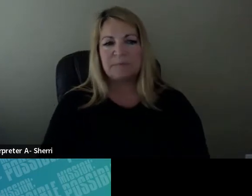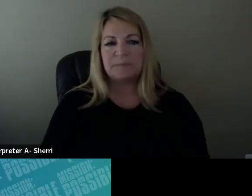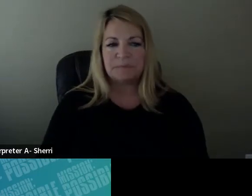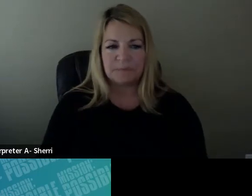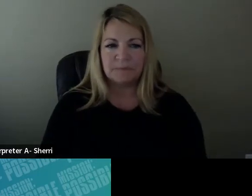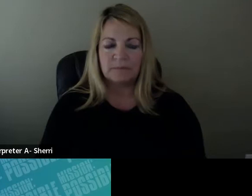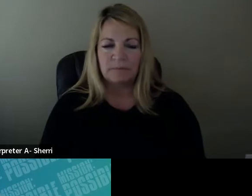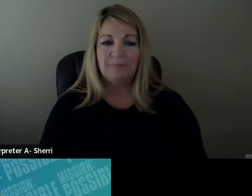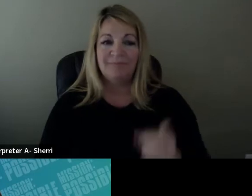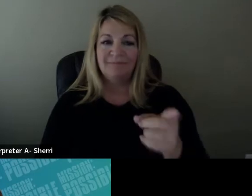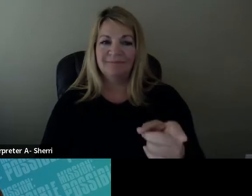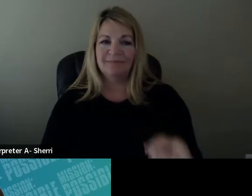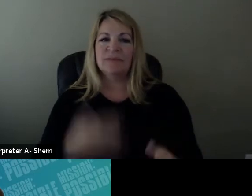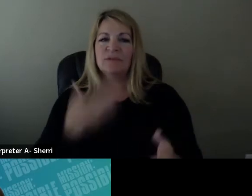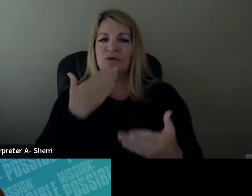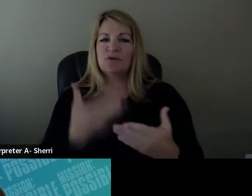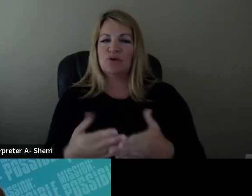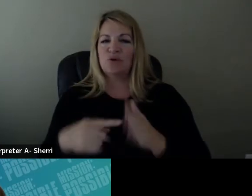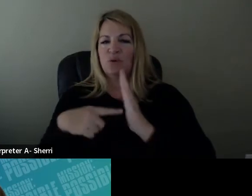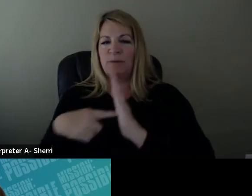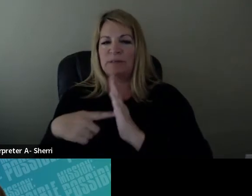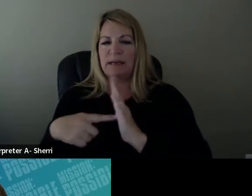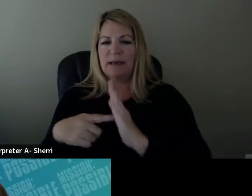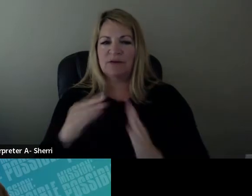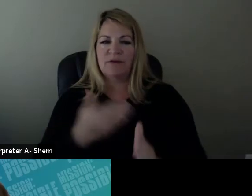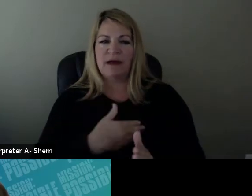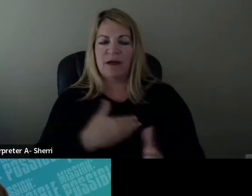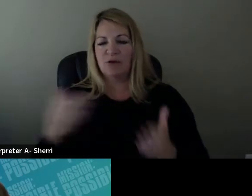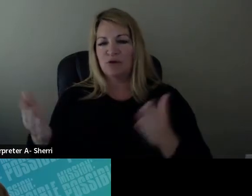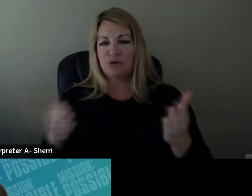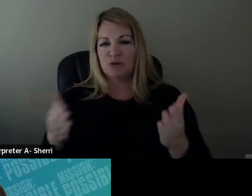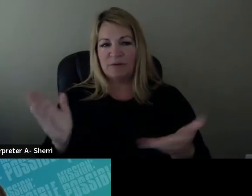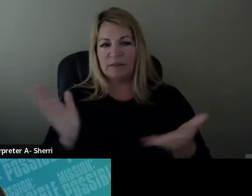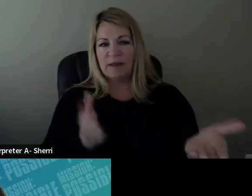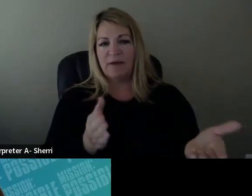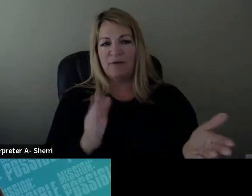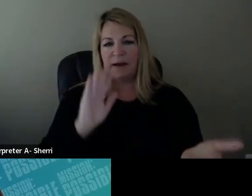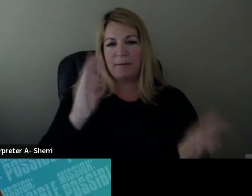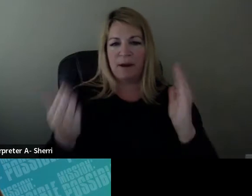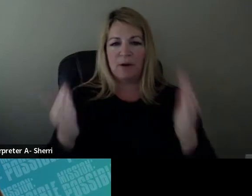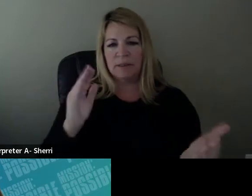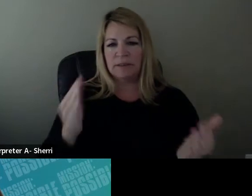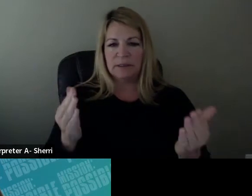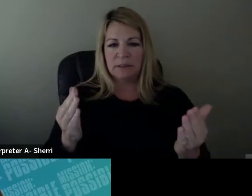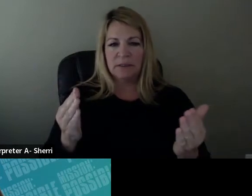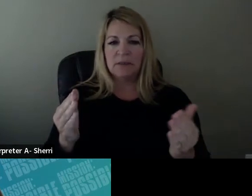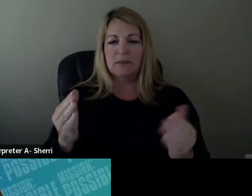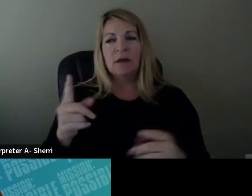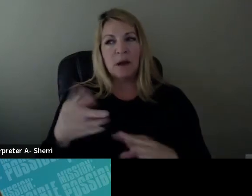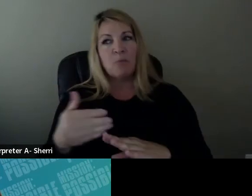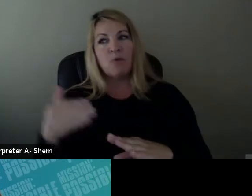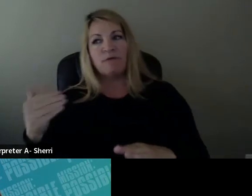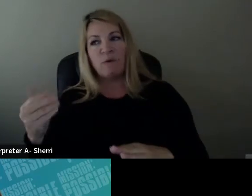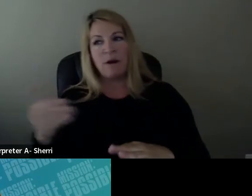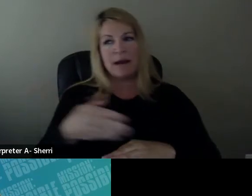So this is a good representation of our service delivery comparison, which is before and after